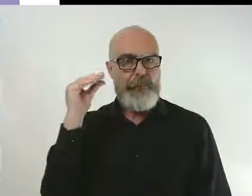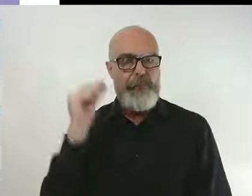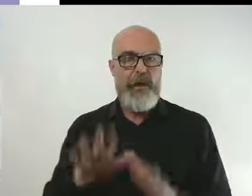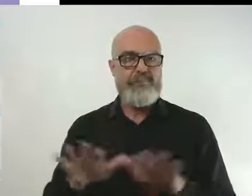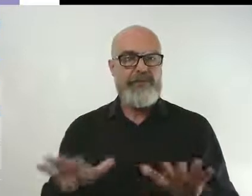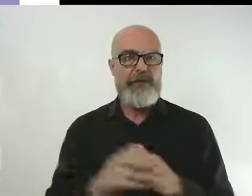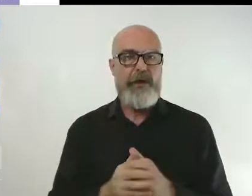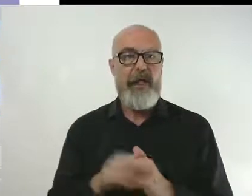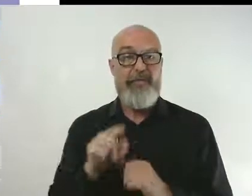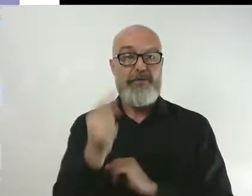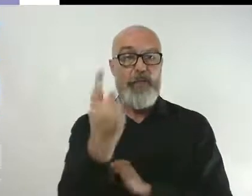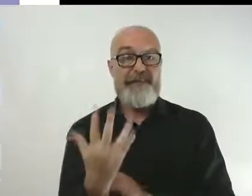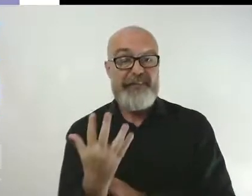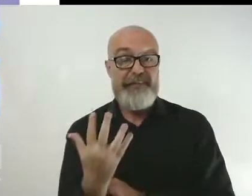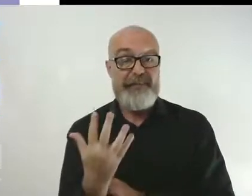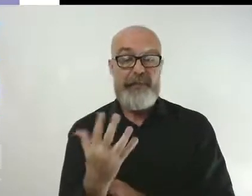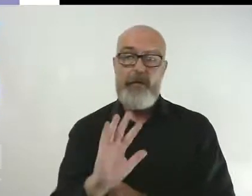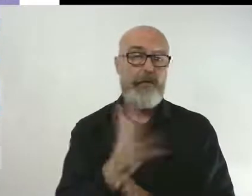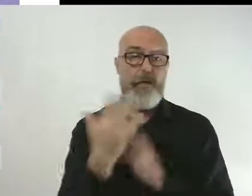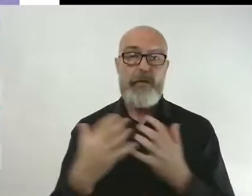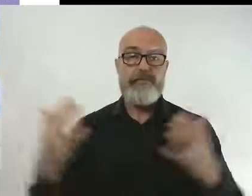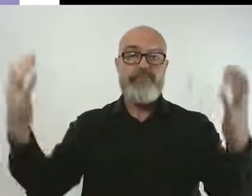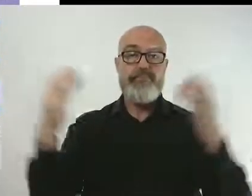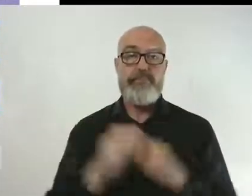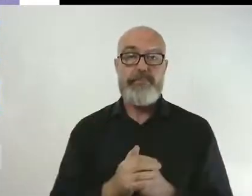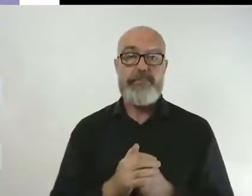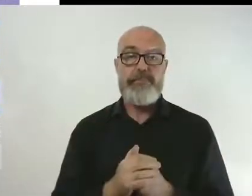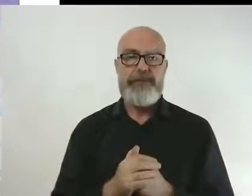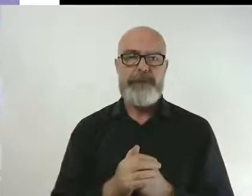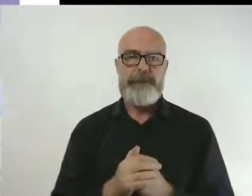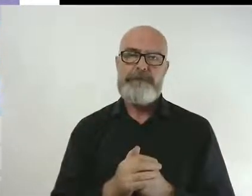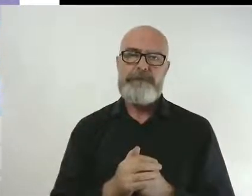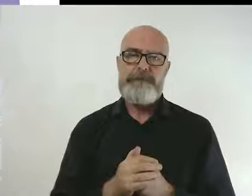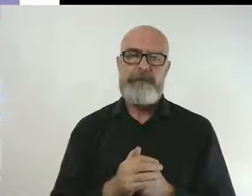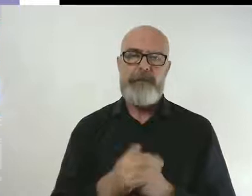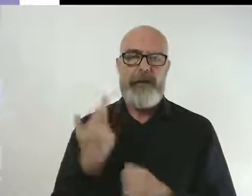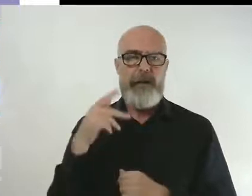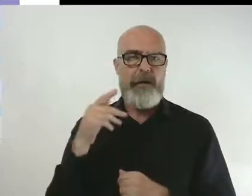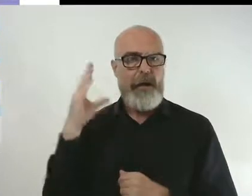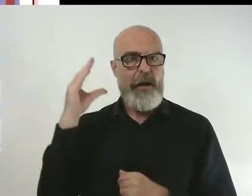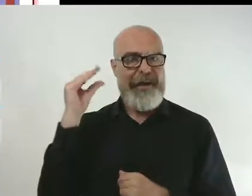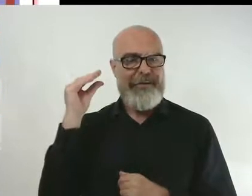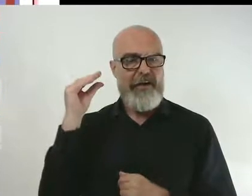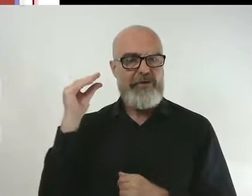people with hearing loss in the UK. This is 1/5 of the population.